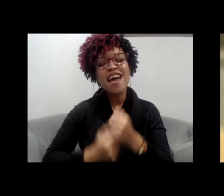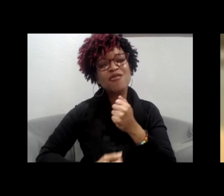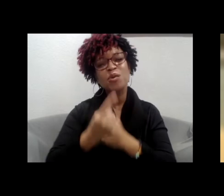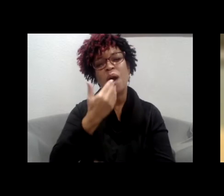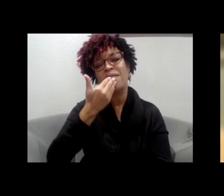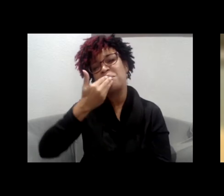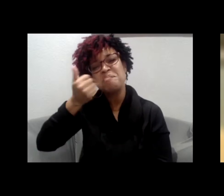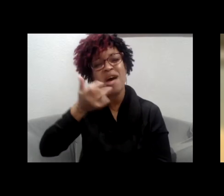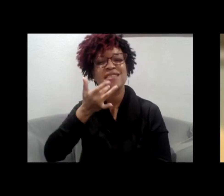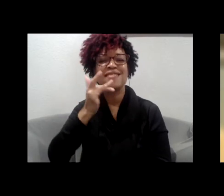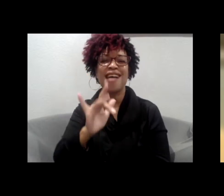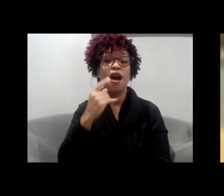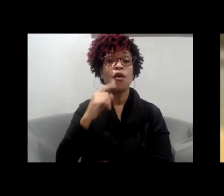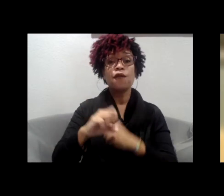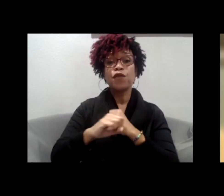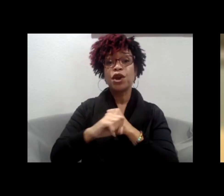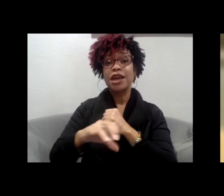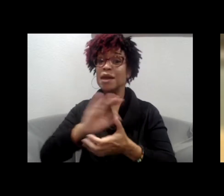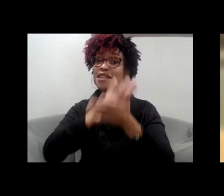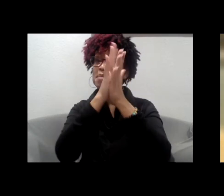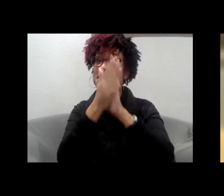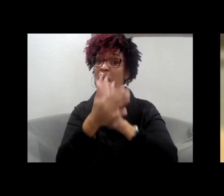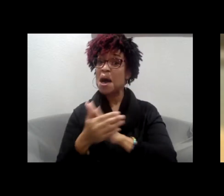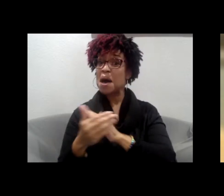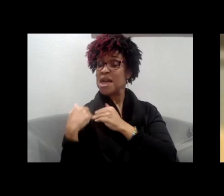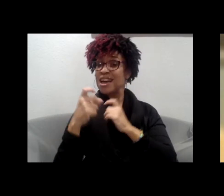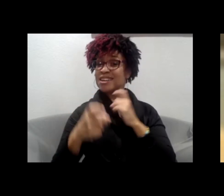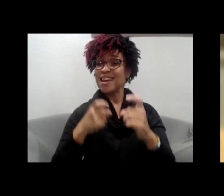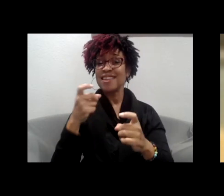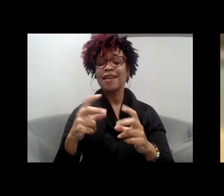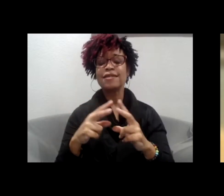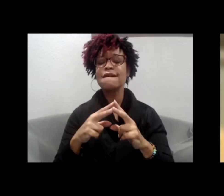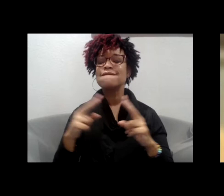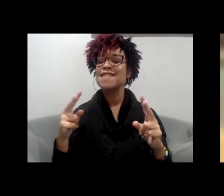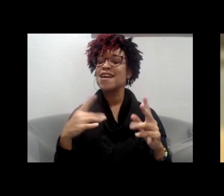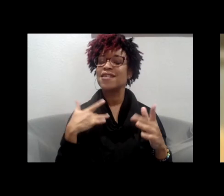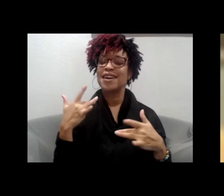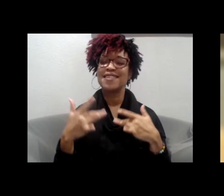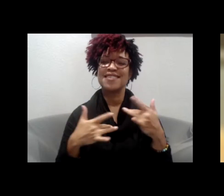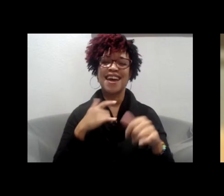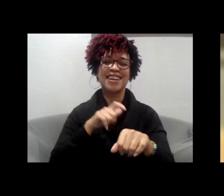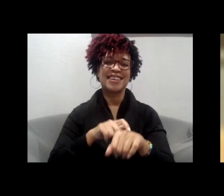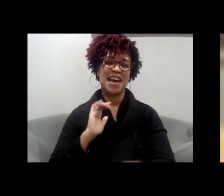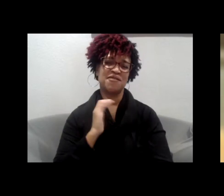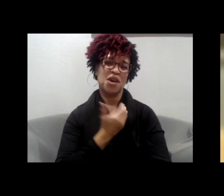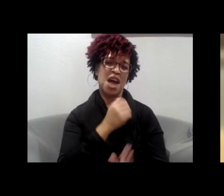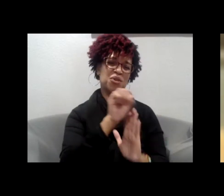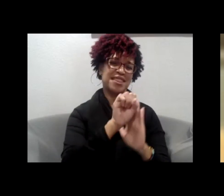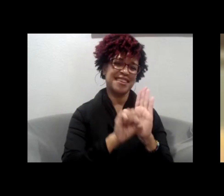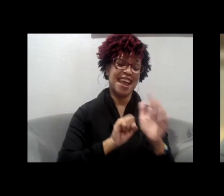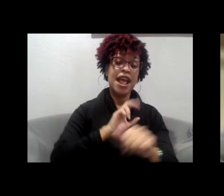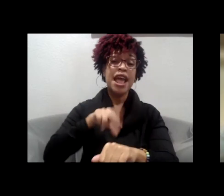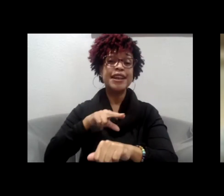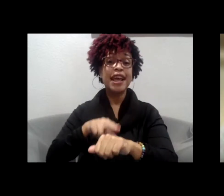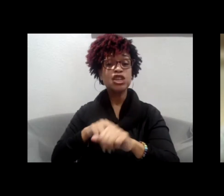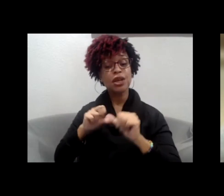you run campaigns to become a delegate. It's a very exciting time for our state and our nation to continue leading